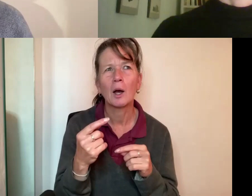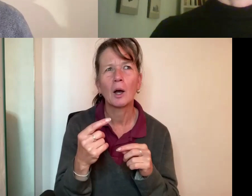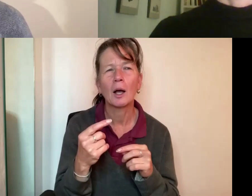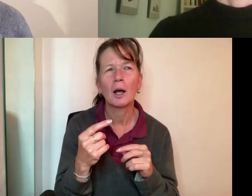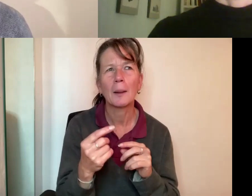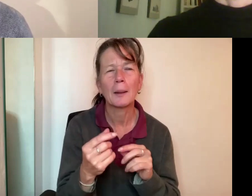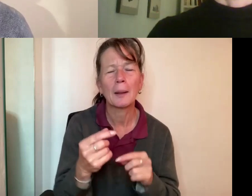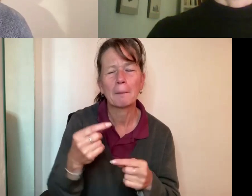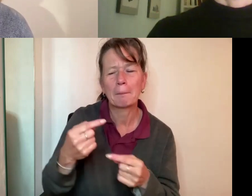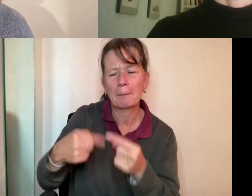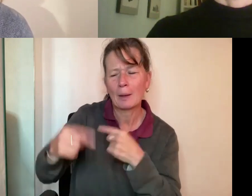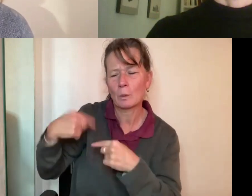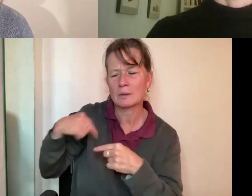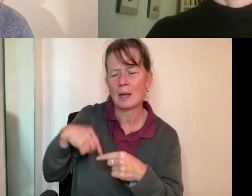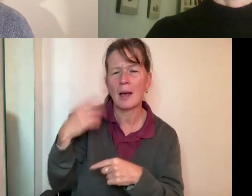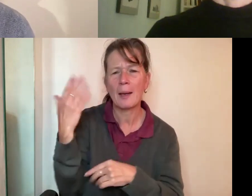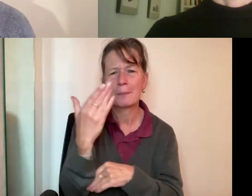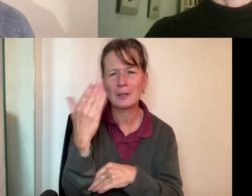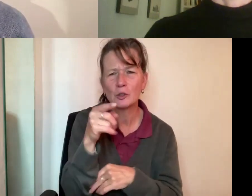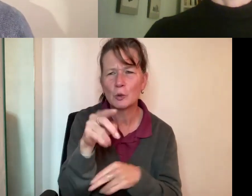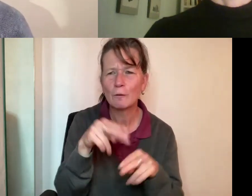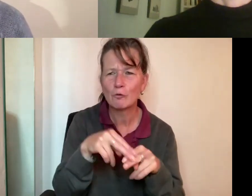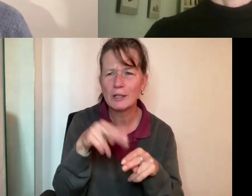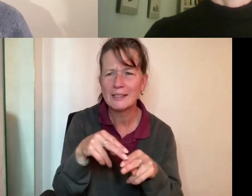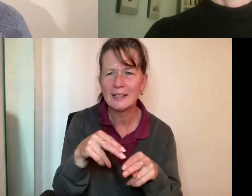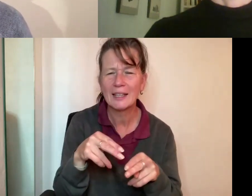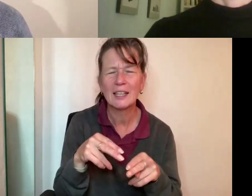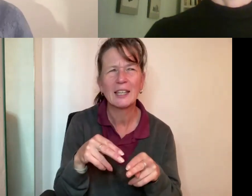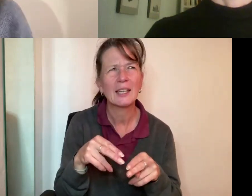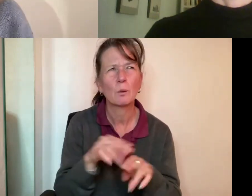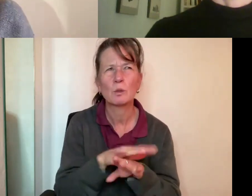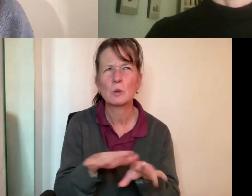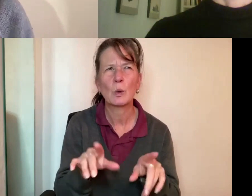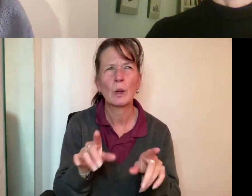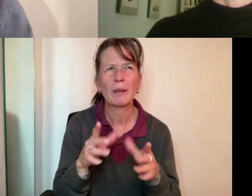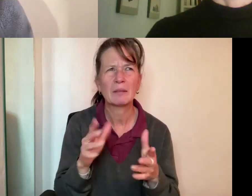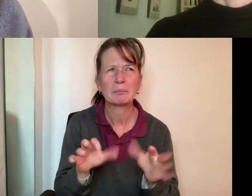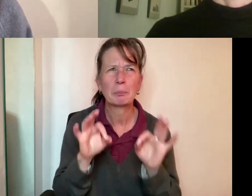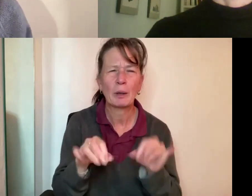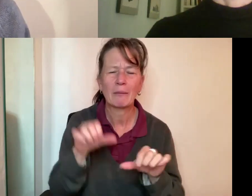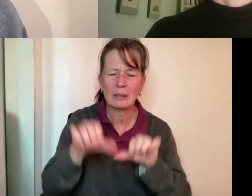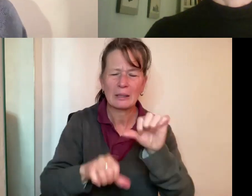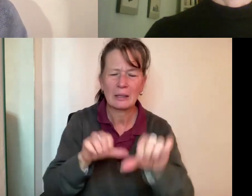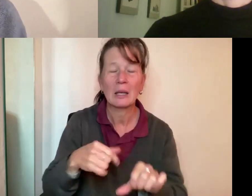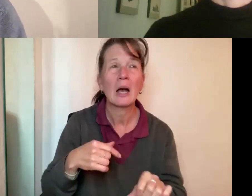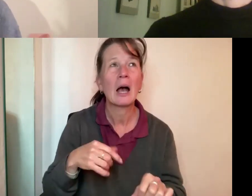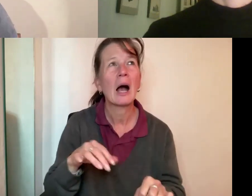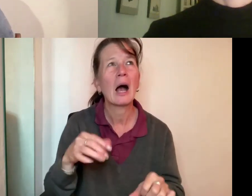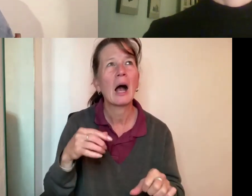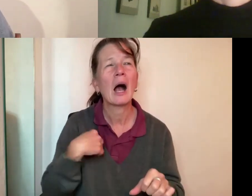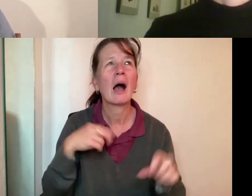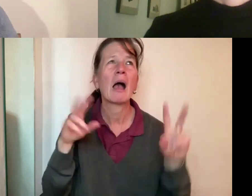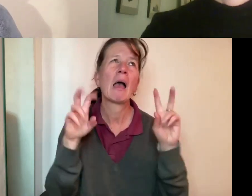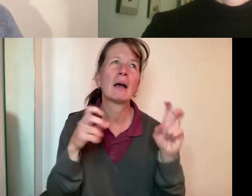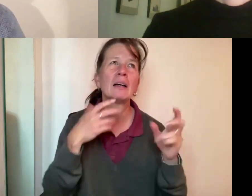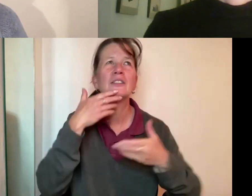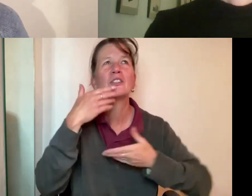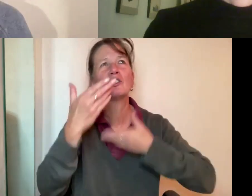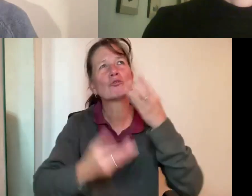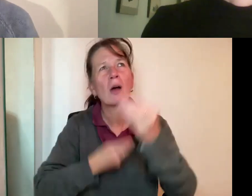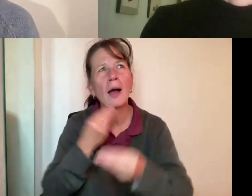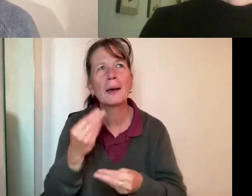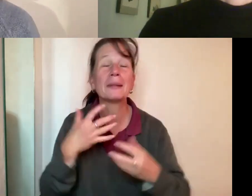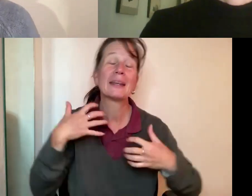although I'm not really very good at anything as orderly as that. And I would say described excitedly is what happened. I got excited about a